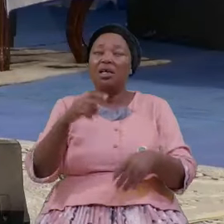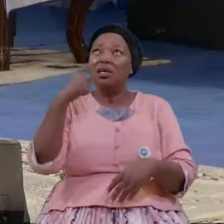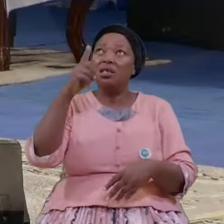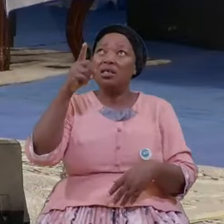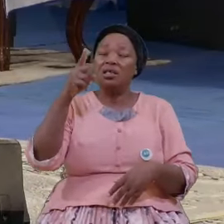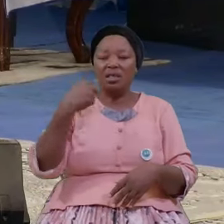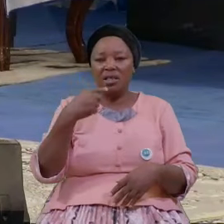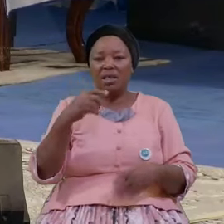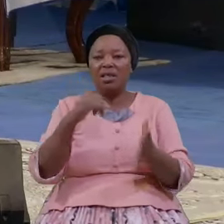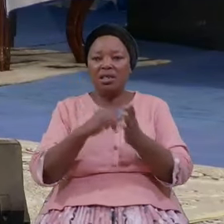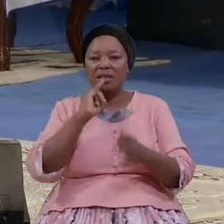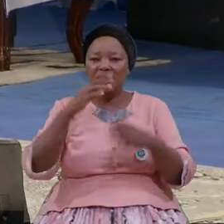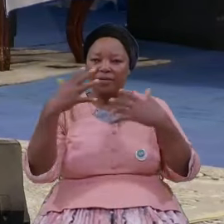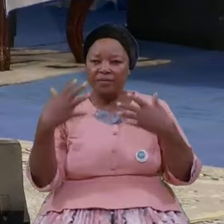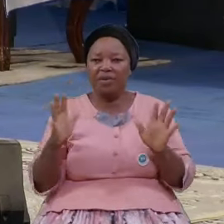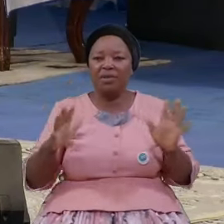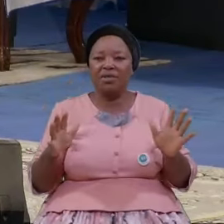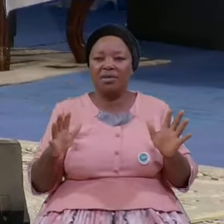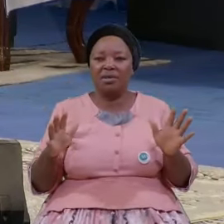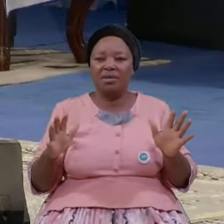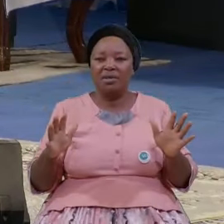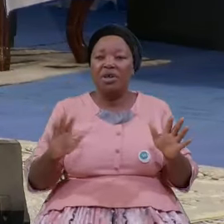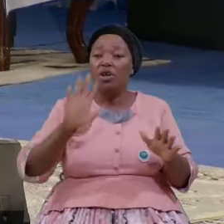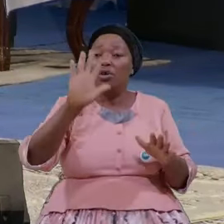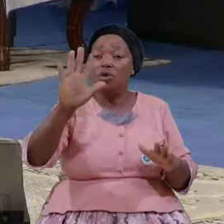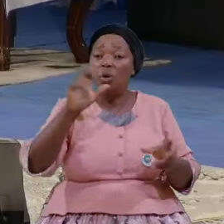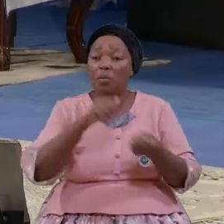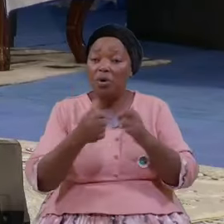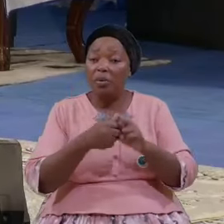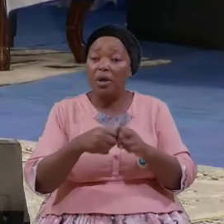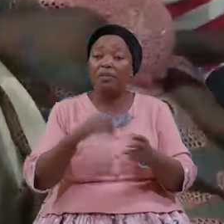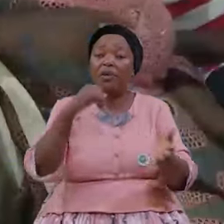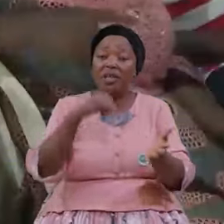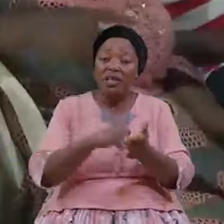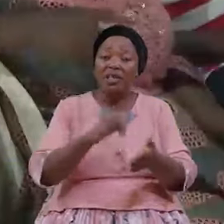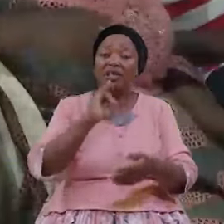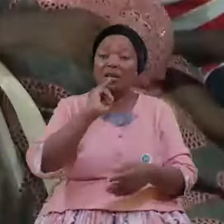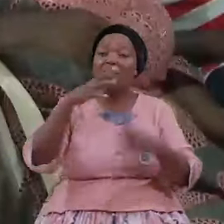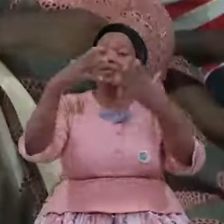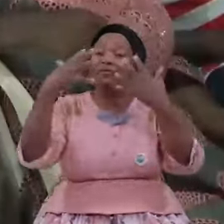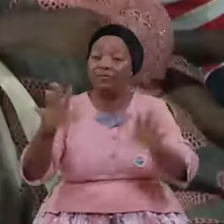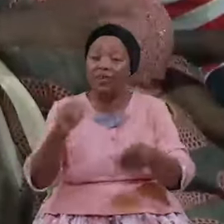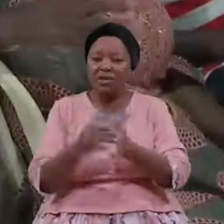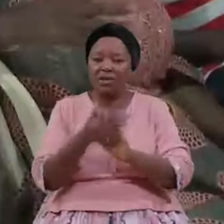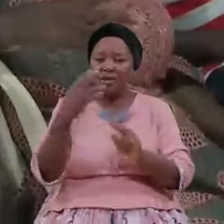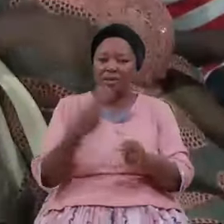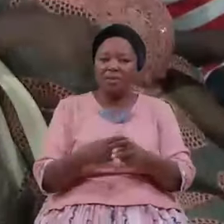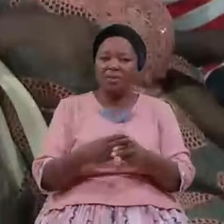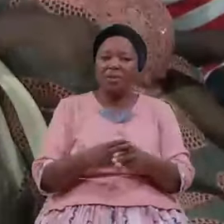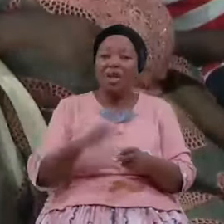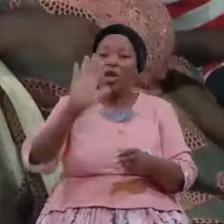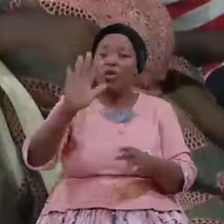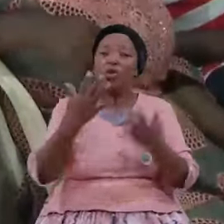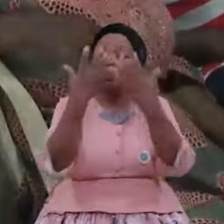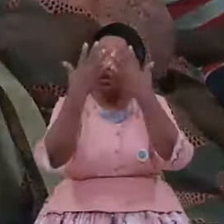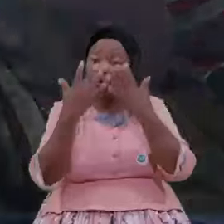finished. Your calamity, it is finished. Your sorrow,